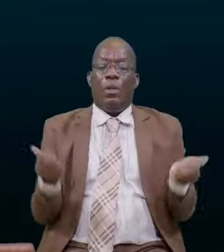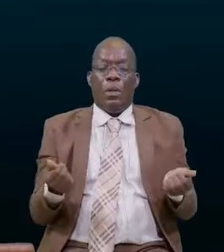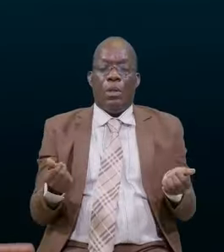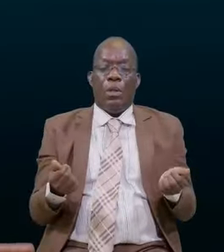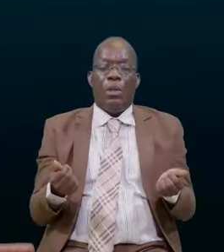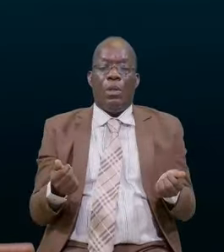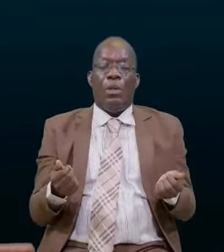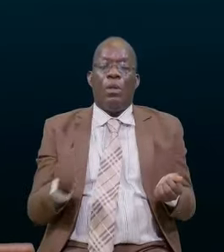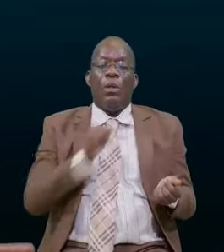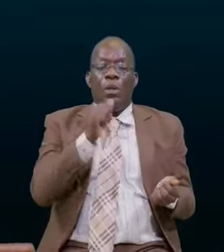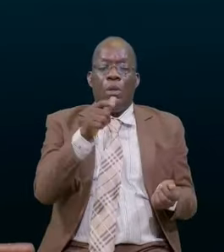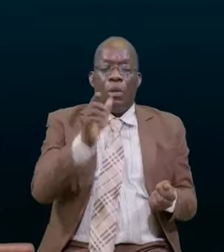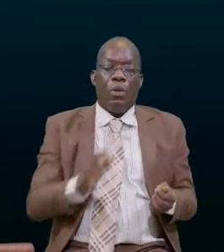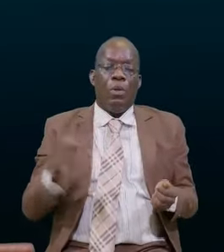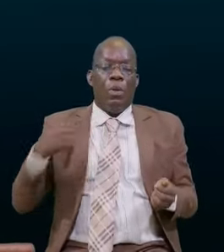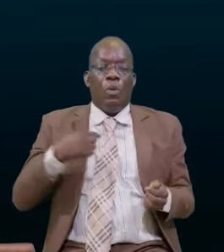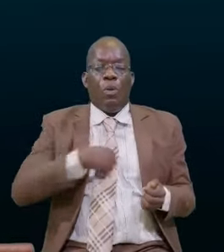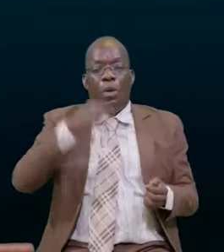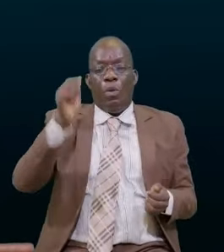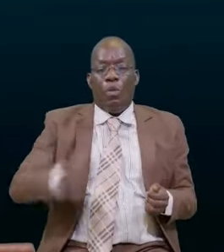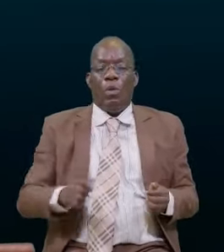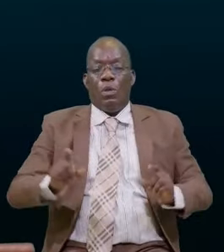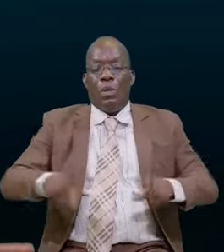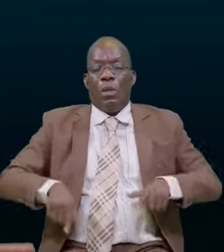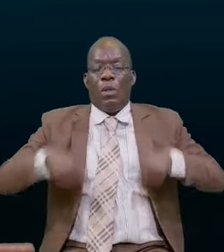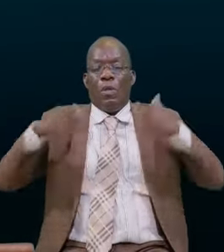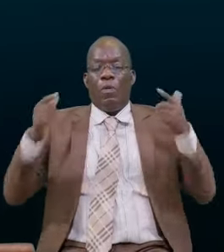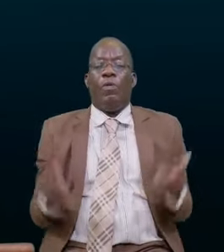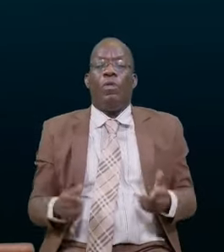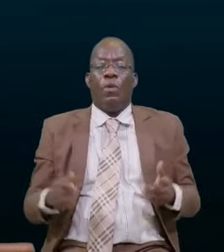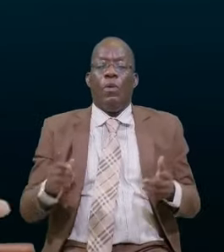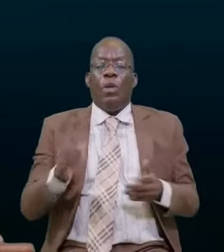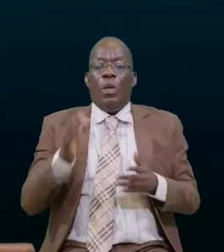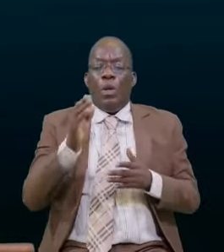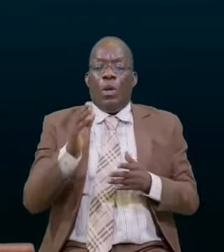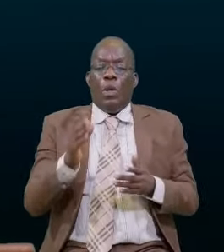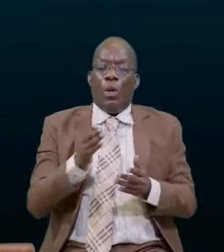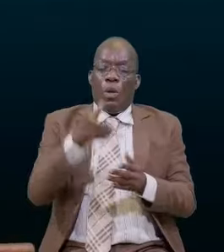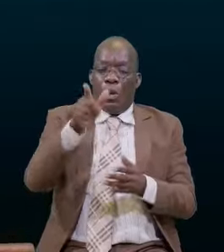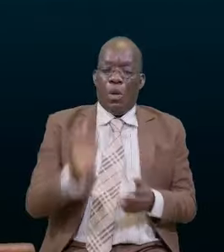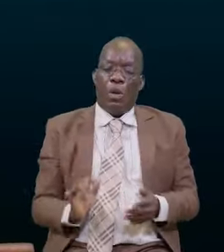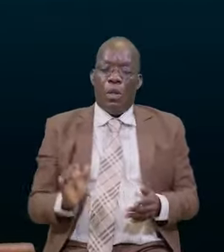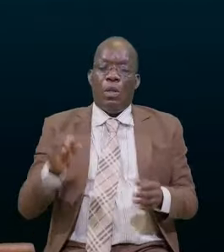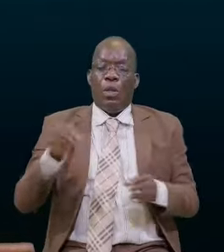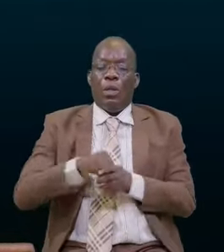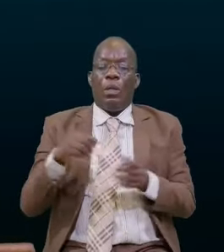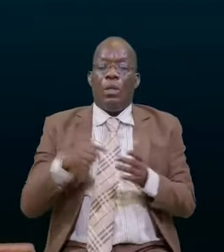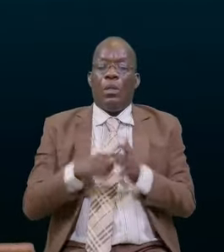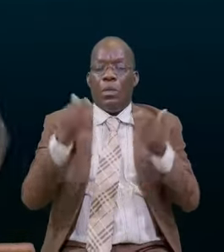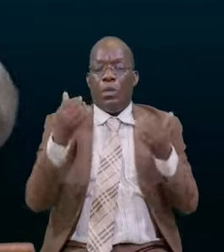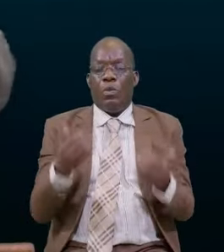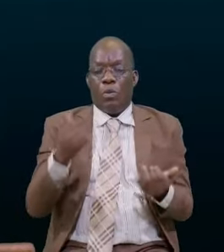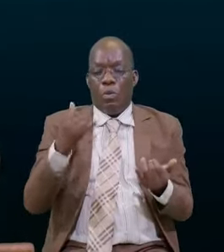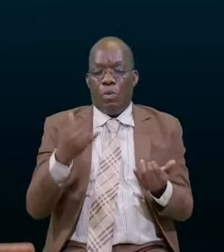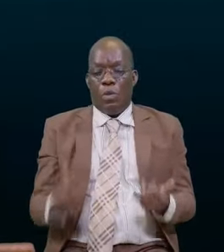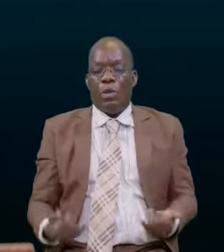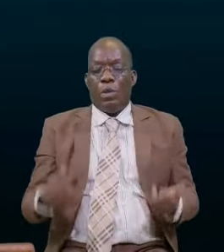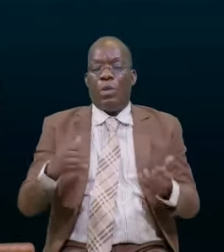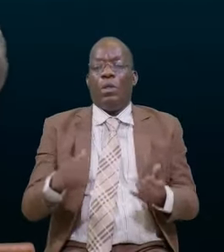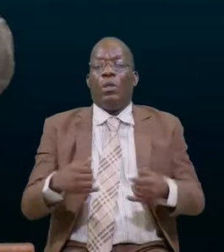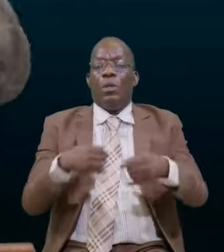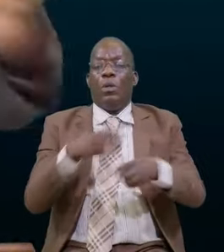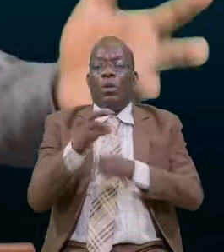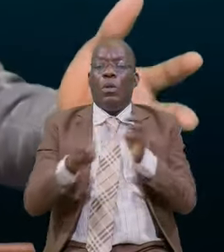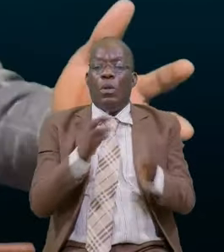soberly we should live righteously we should live Godly in this present world it's not when we live when we